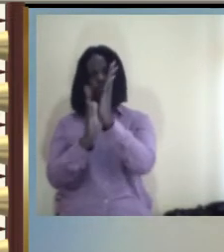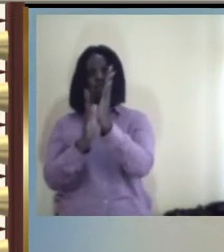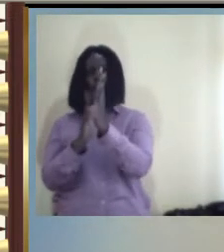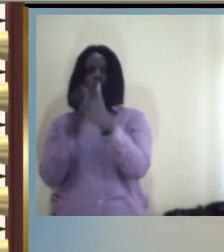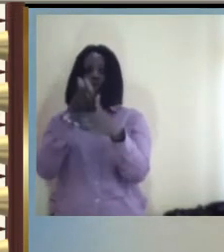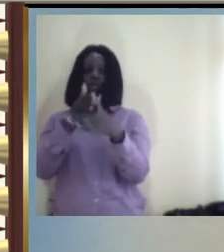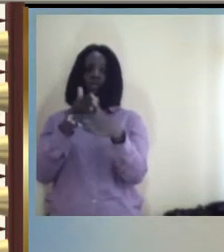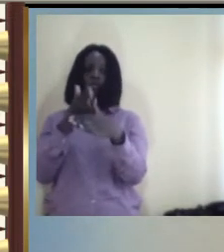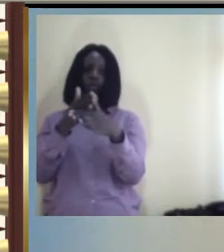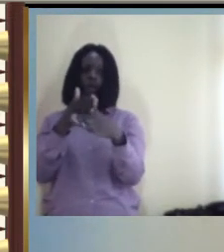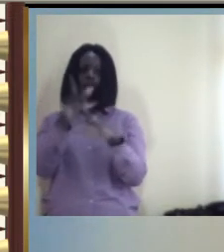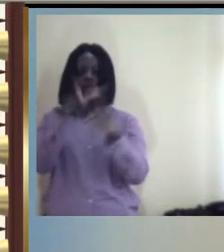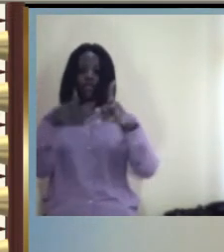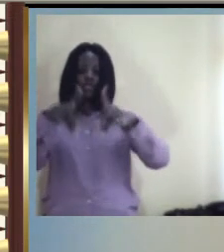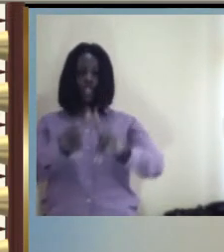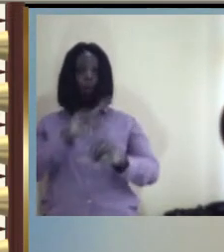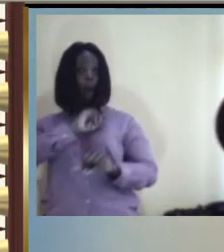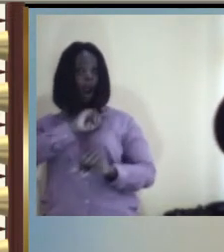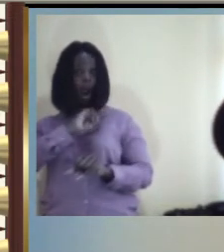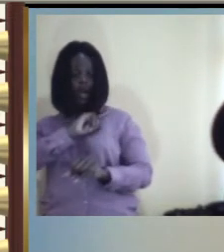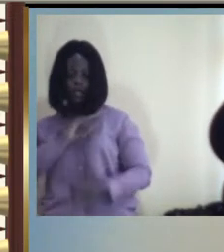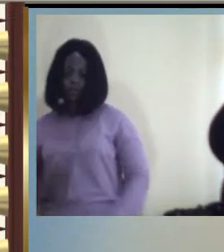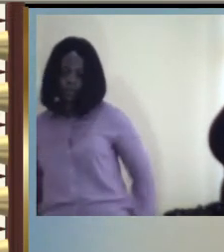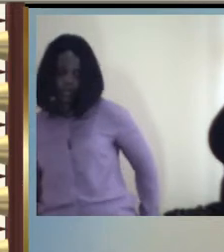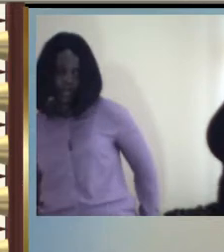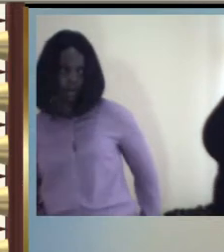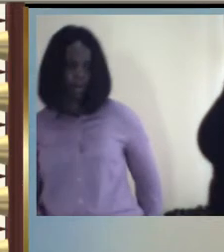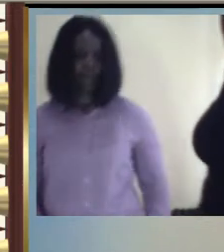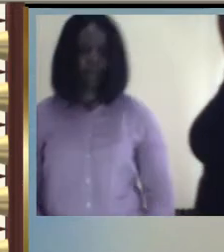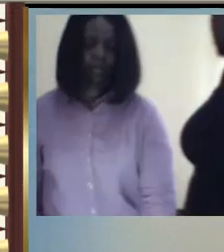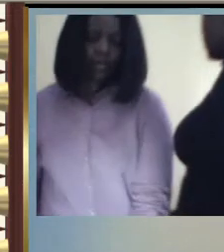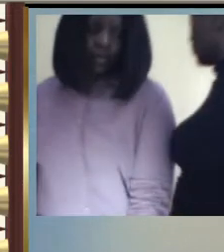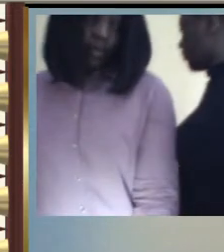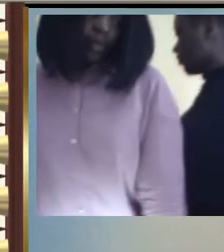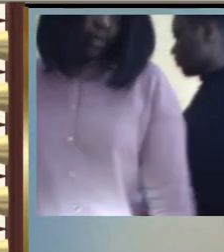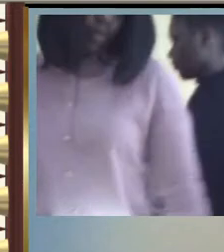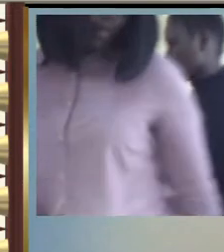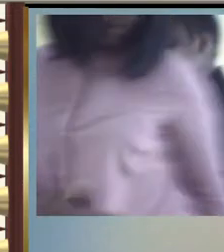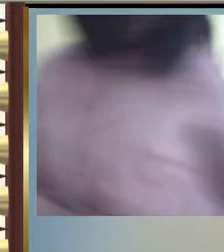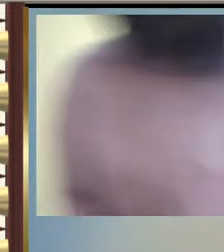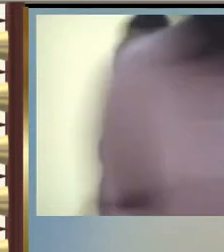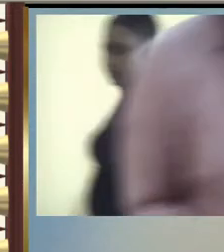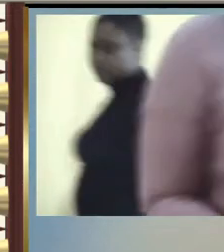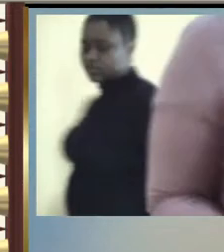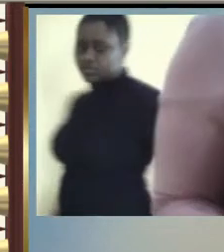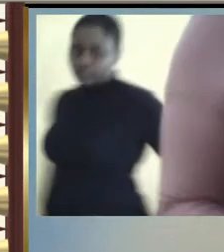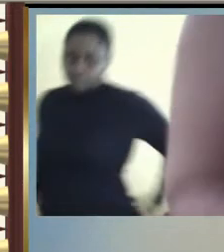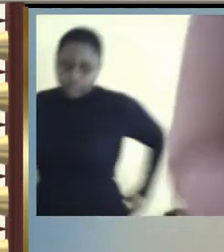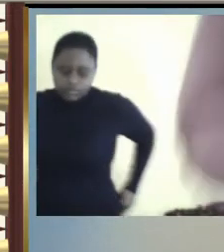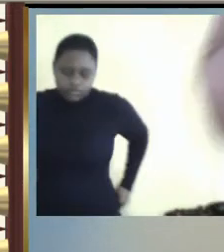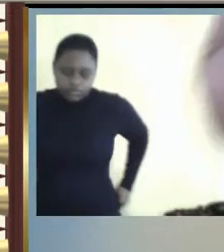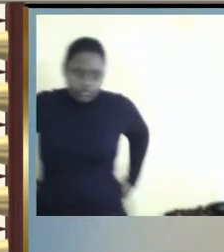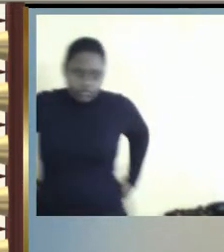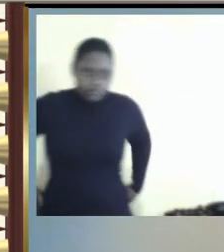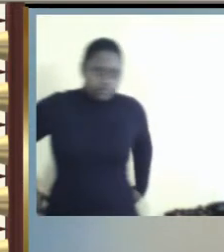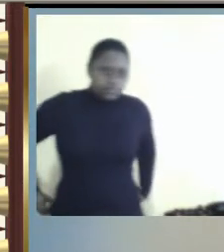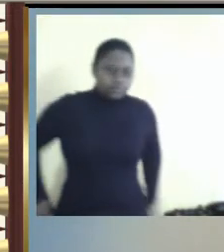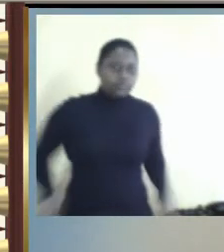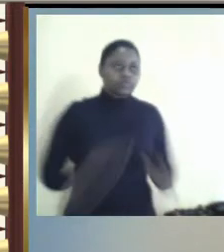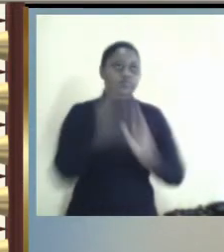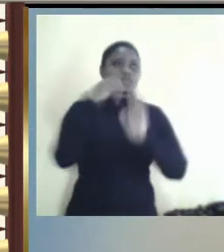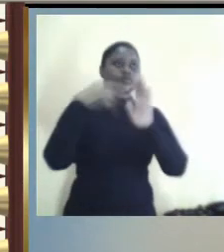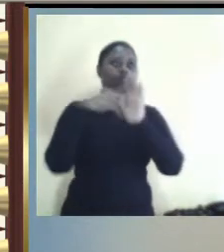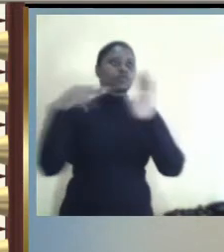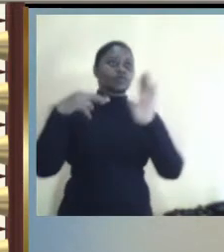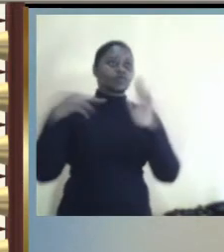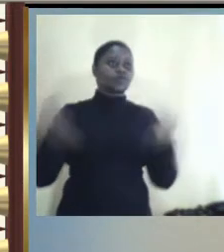increase, Honorable Chair, because we believe that this program has a role in